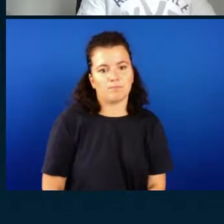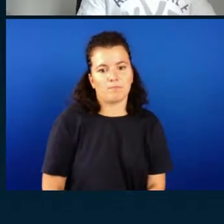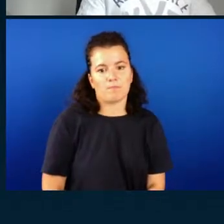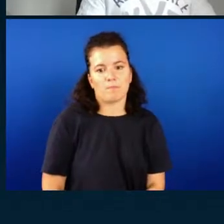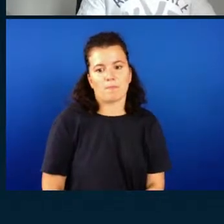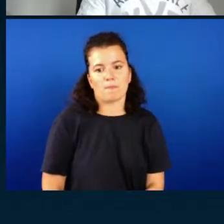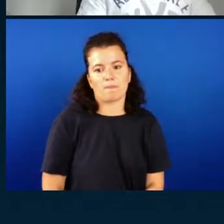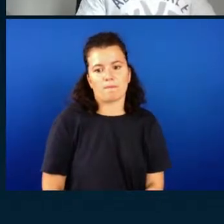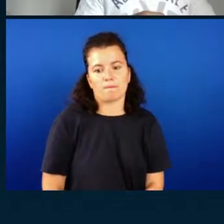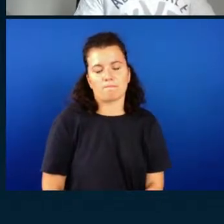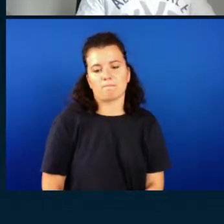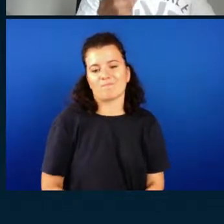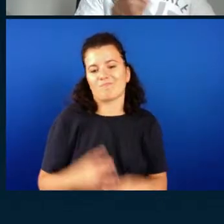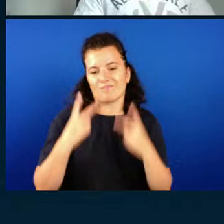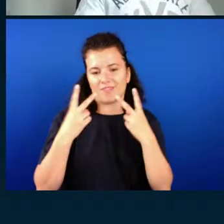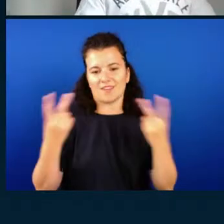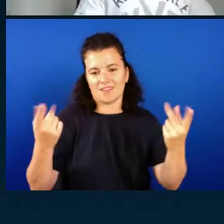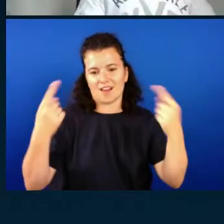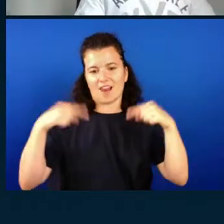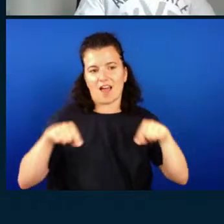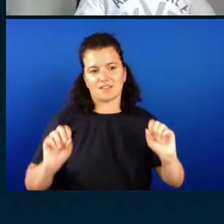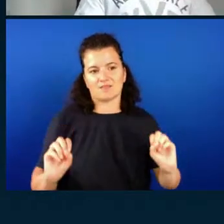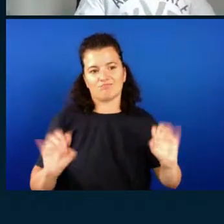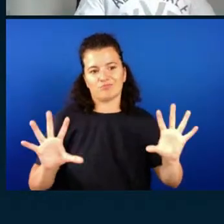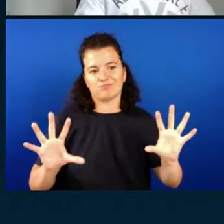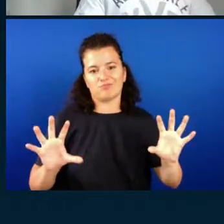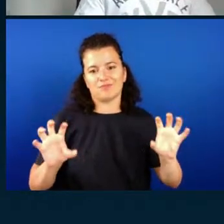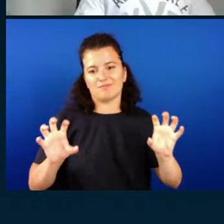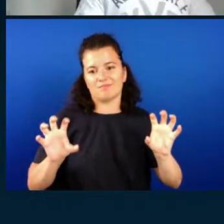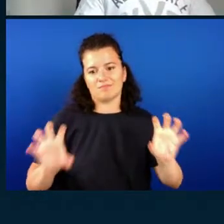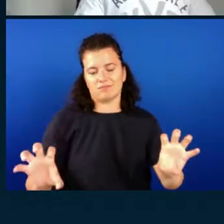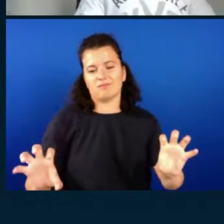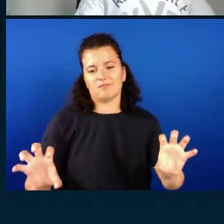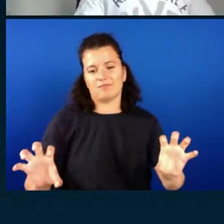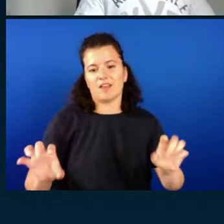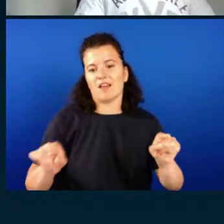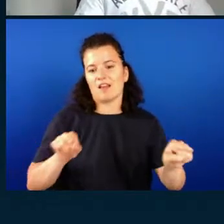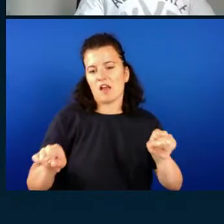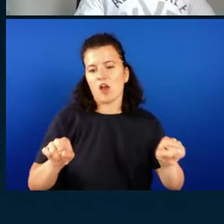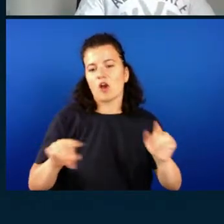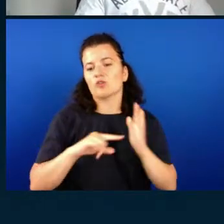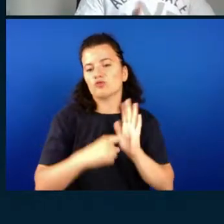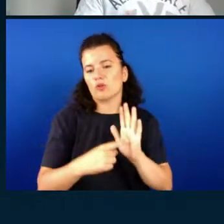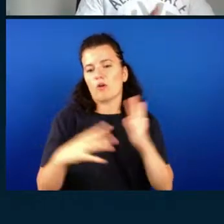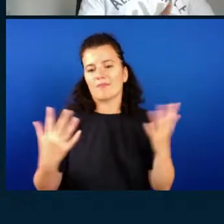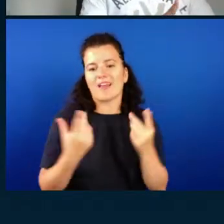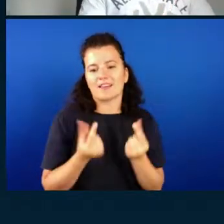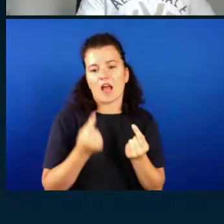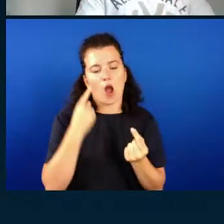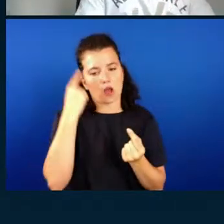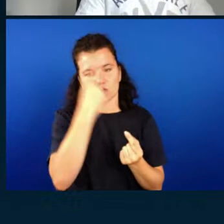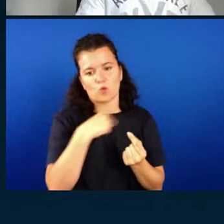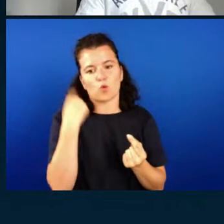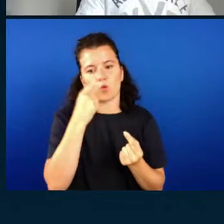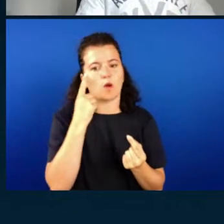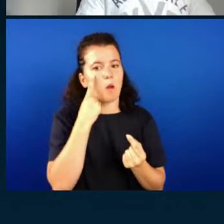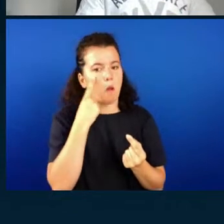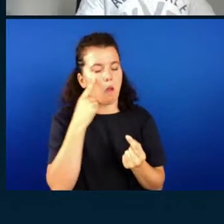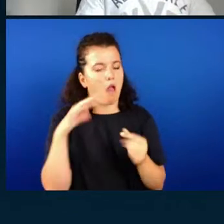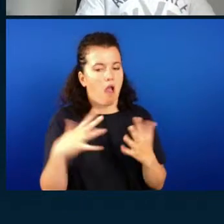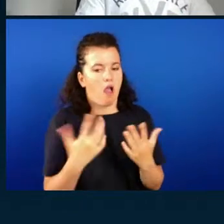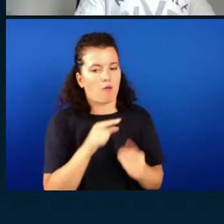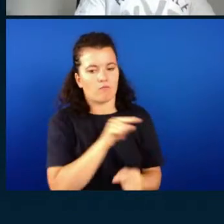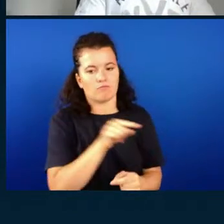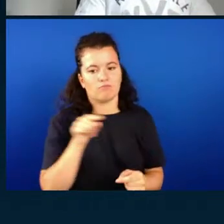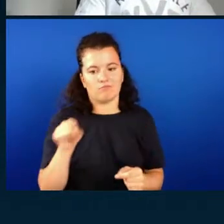have a sticker again, an icon, which says, okay, this is how my task is going to look, and the look and feel part of it in the